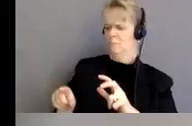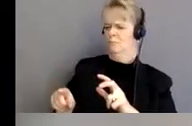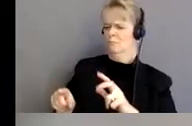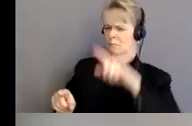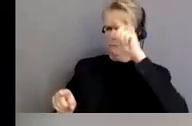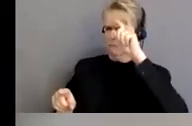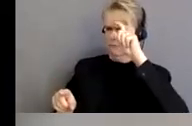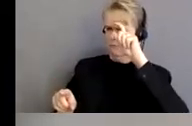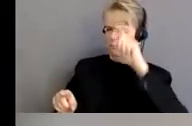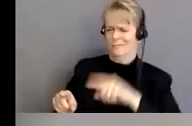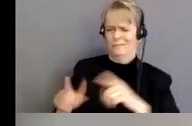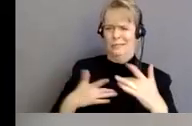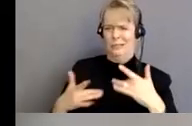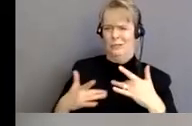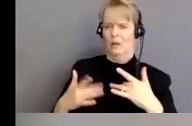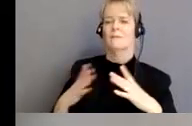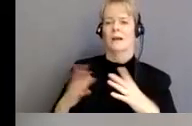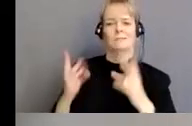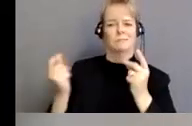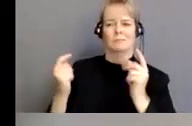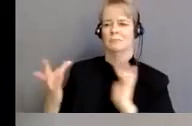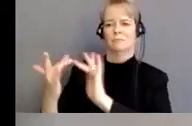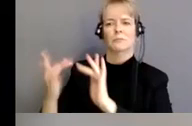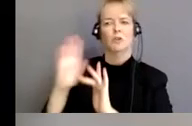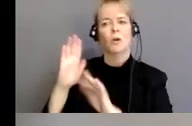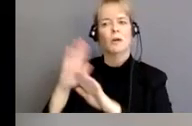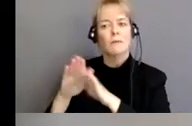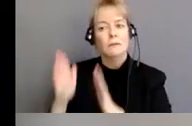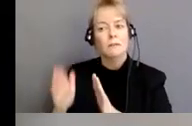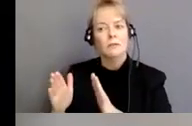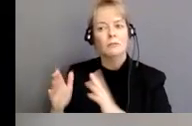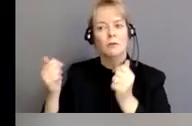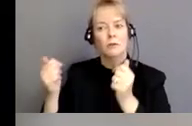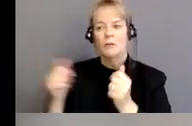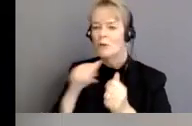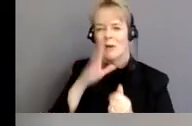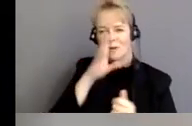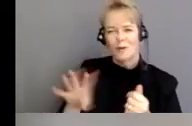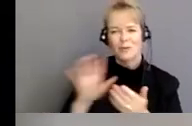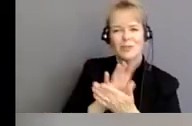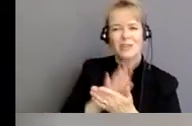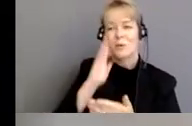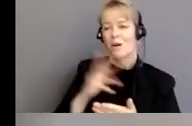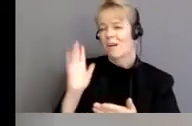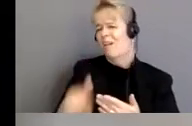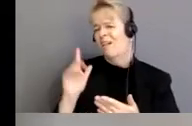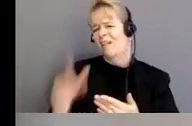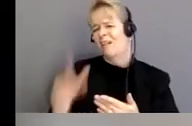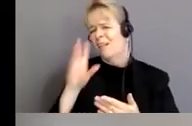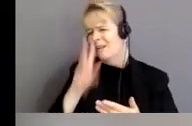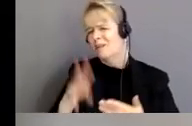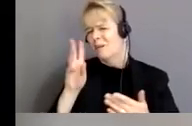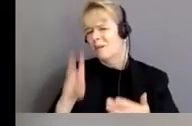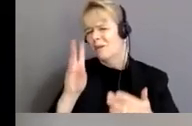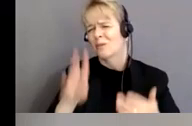in contact with that financial representative right away so that you can resolve that problem. If you don't look at them for 6 months, you might have forgotten what